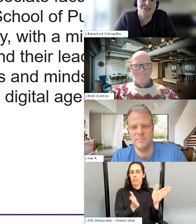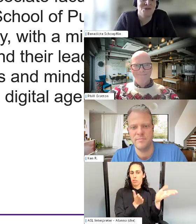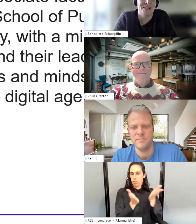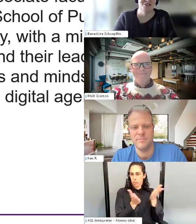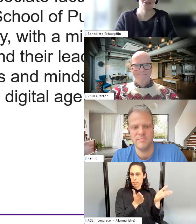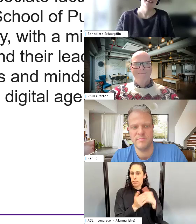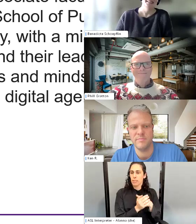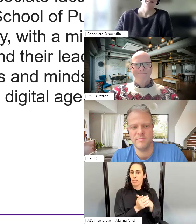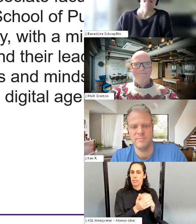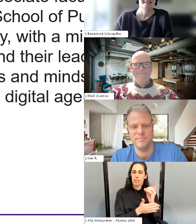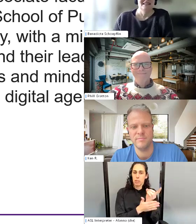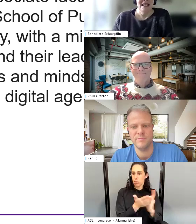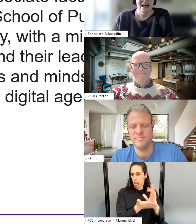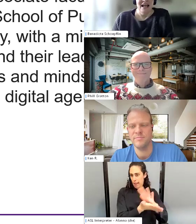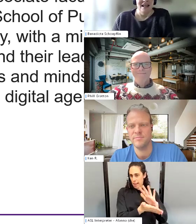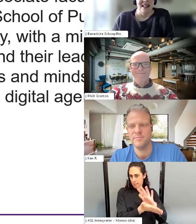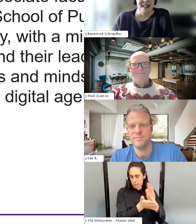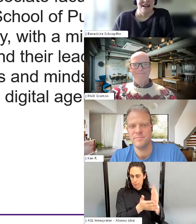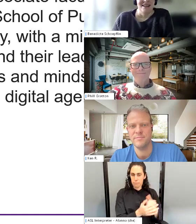in the digital age.